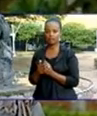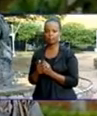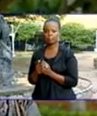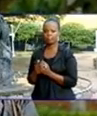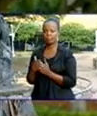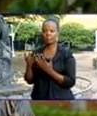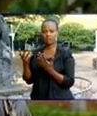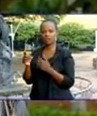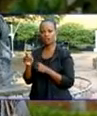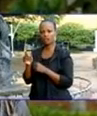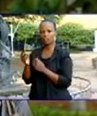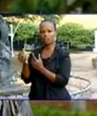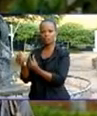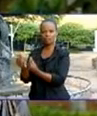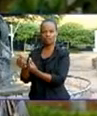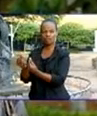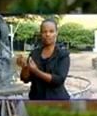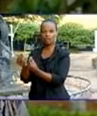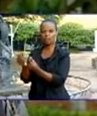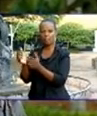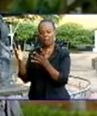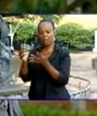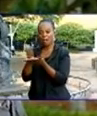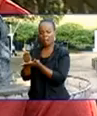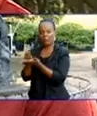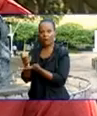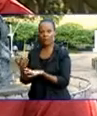like this, what is it that you're going to ask the Minister to assist you with?